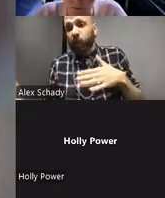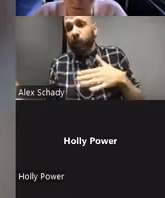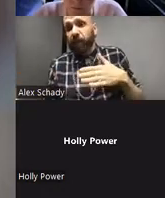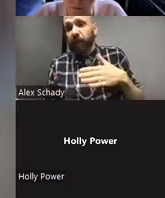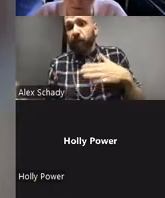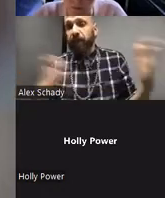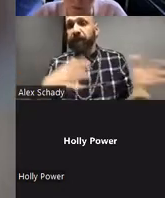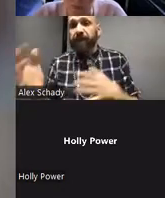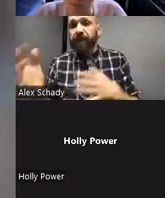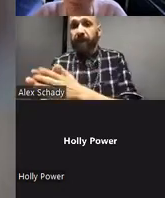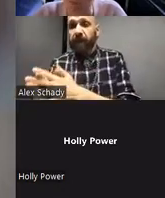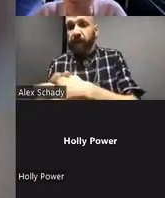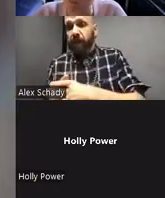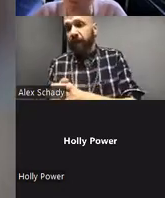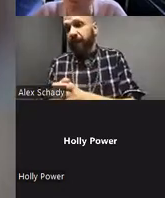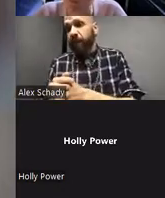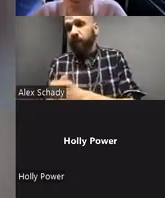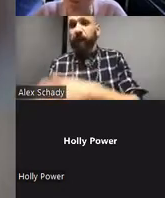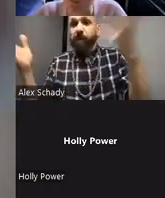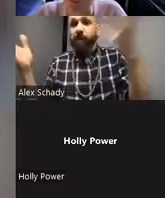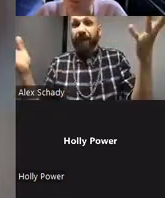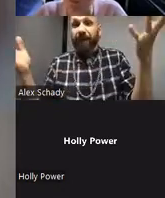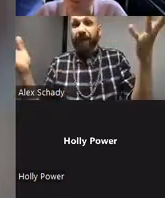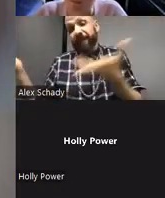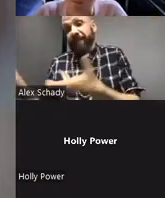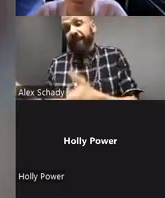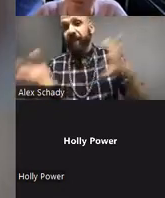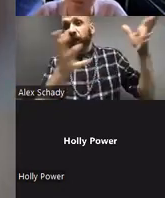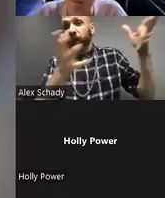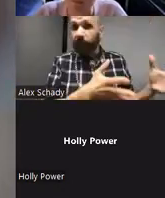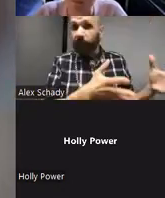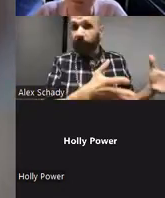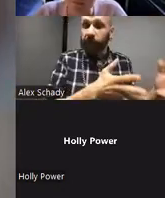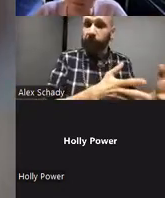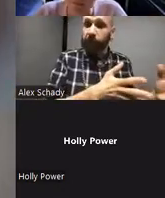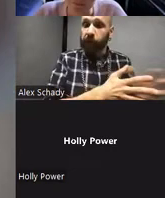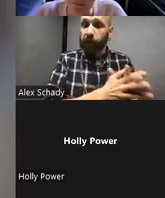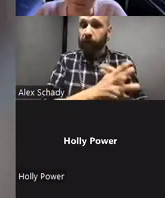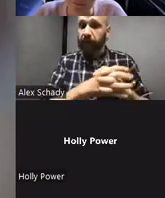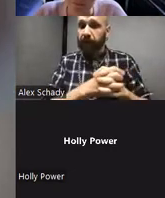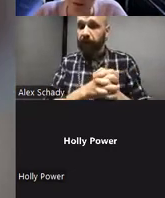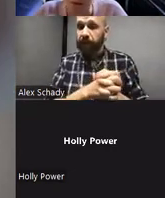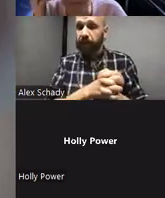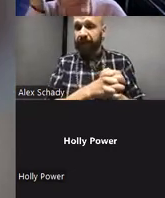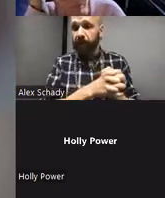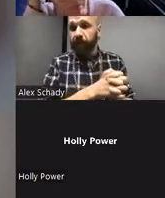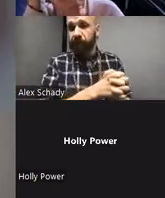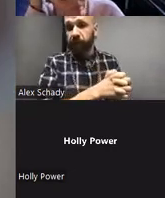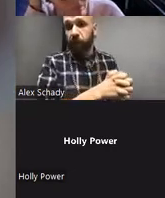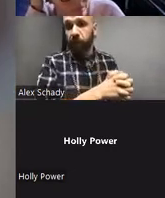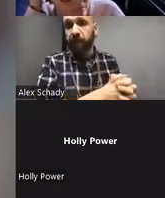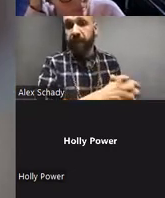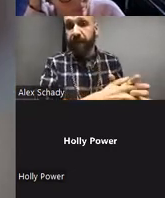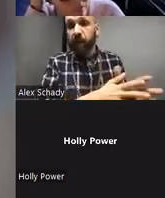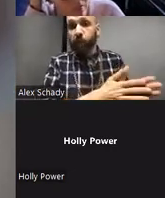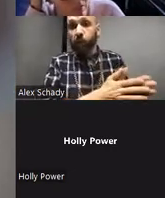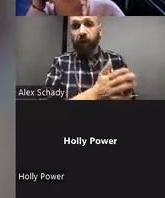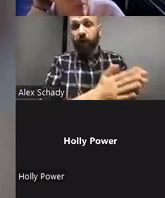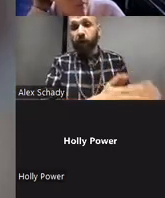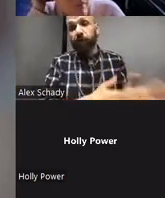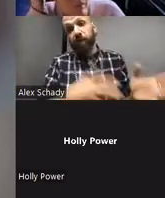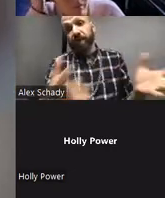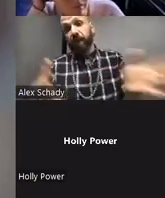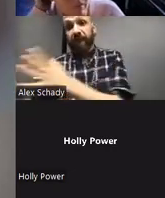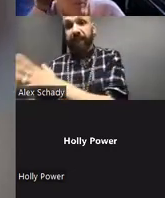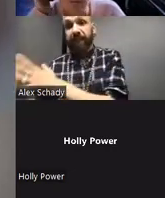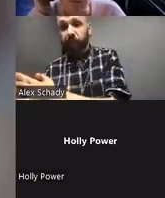It's a way of bringing together, well, in this case, a group of young people who are second and third years on the BA with